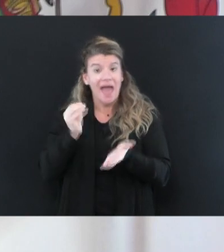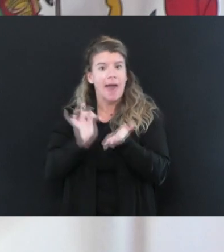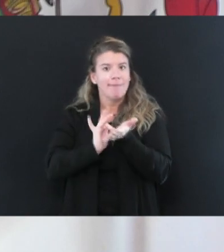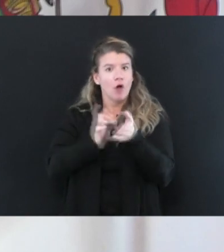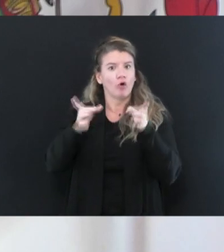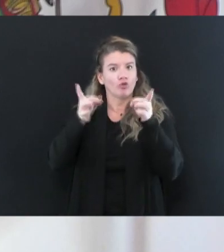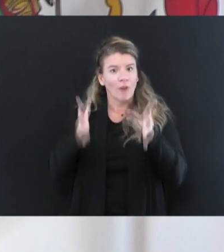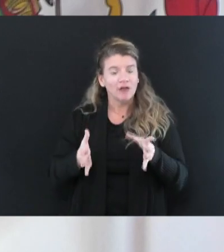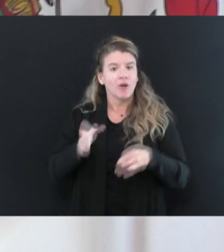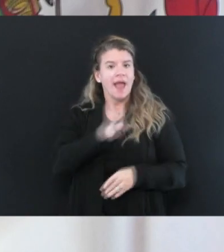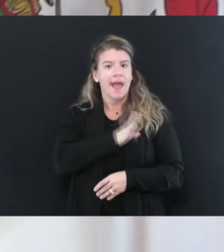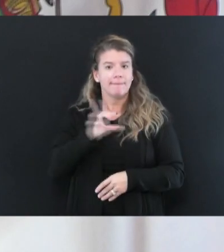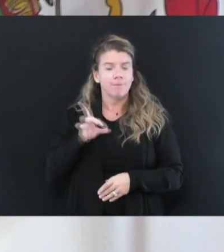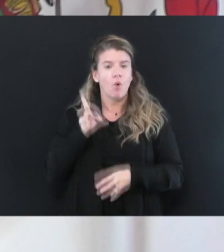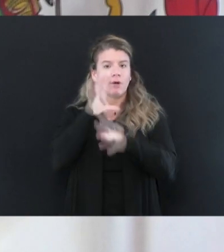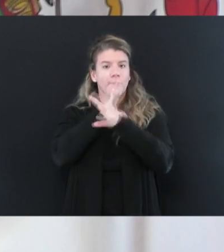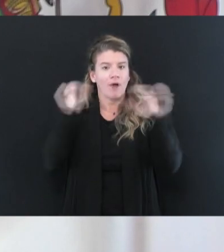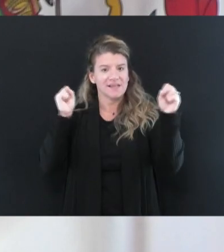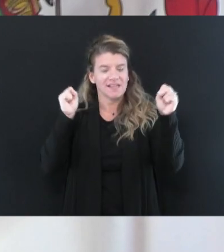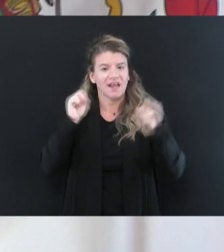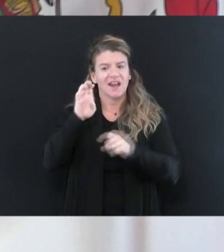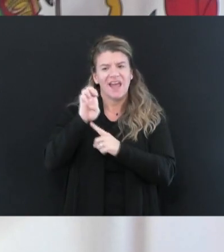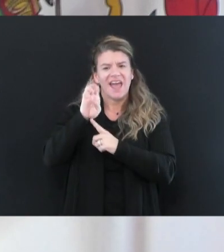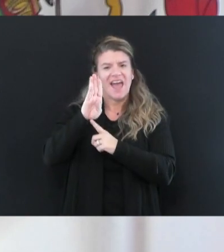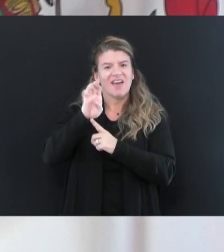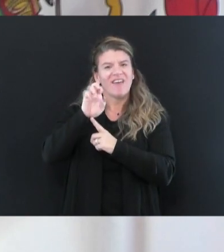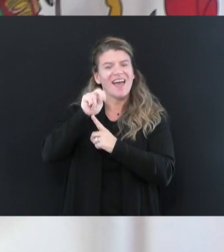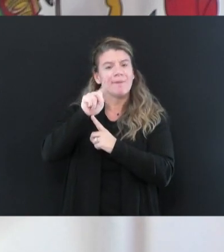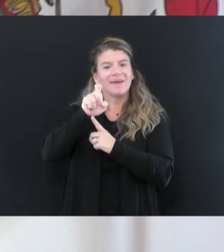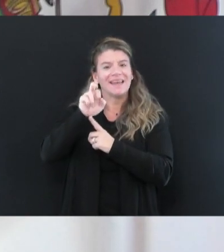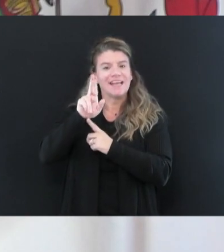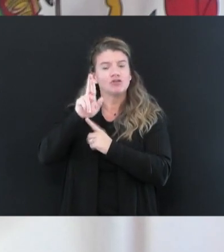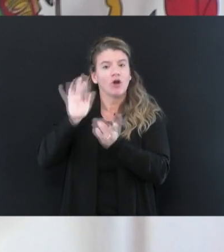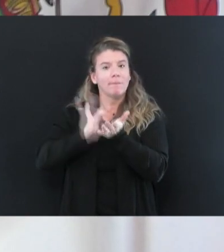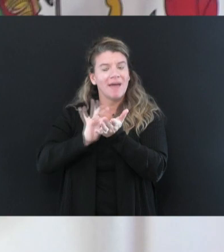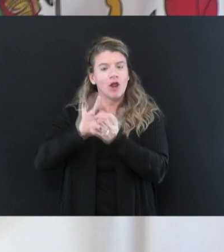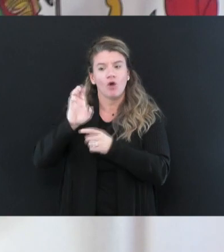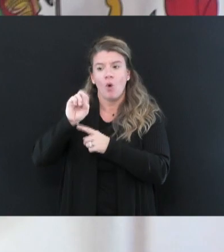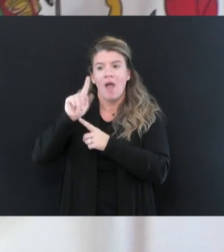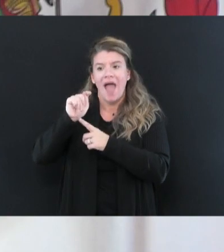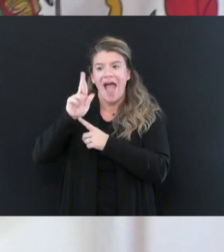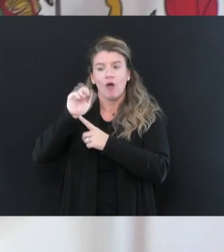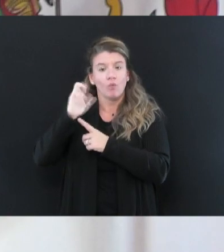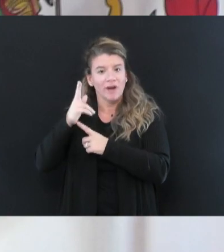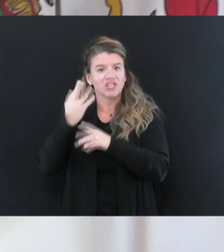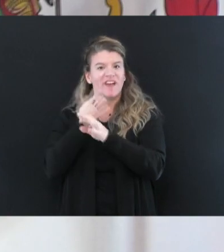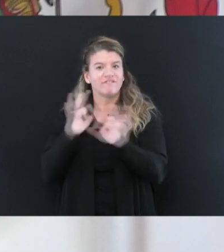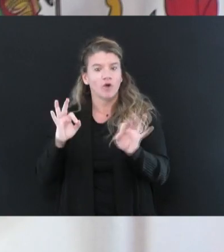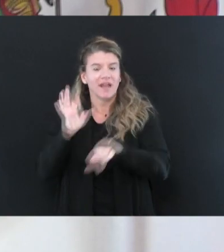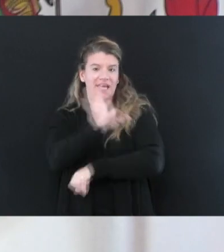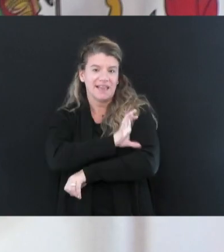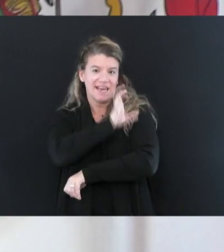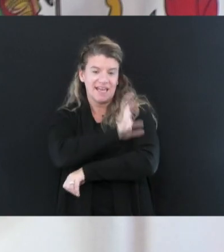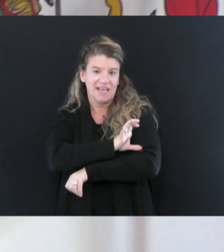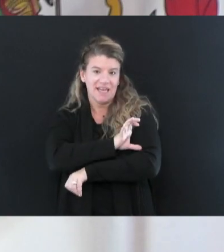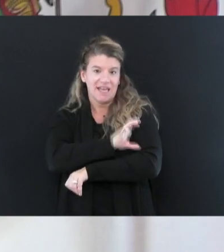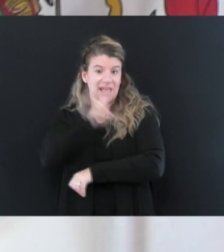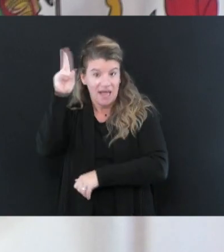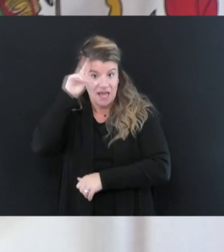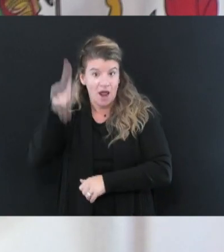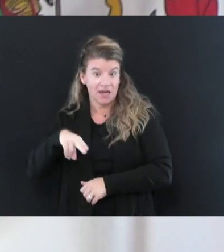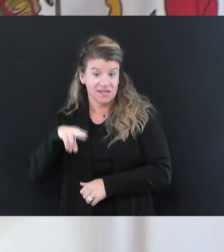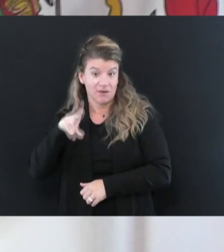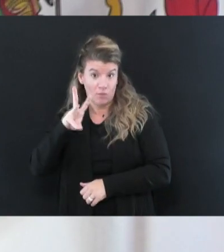and board president of Ebenezer Medical Outreach, a free clinic in Huntington,